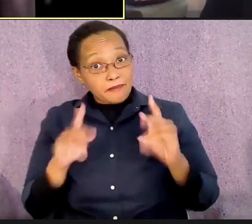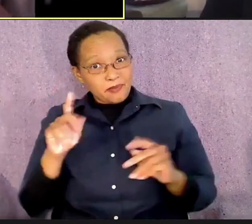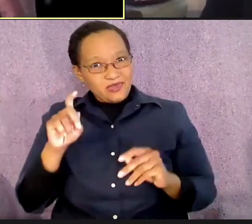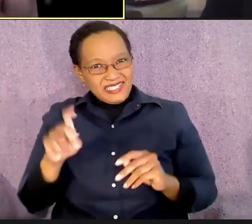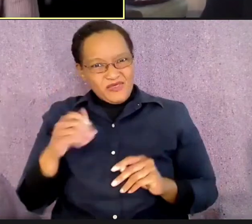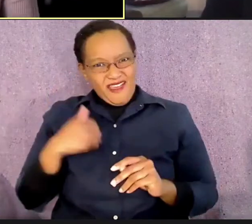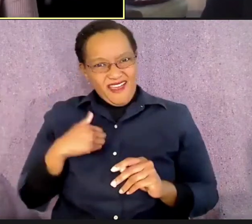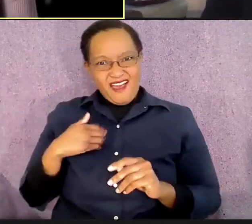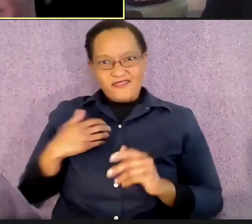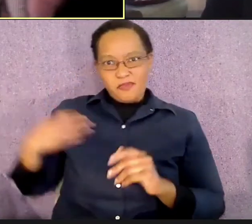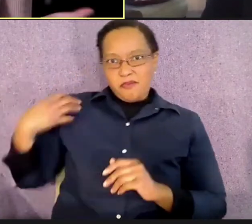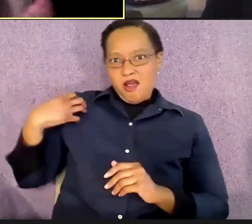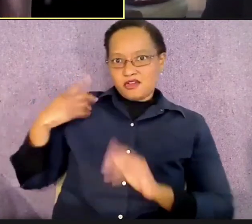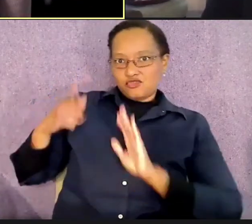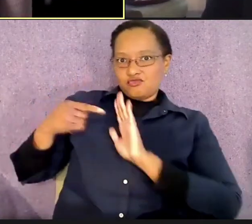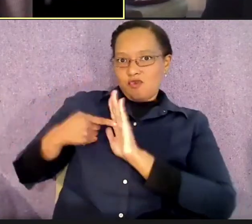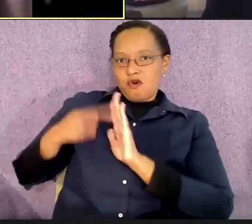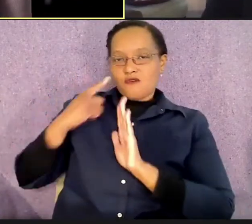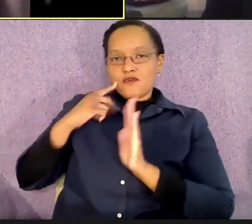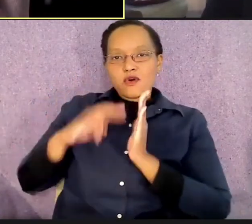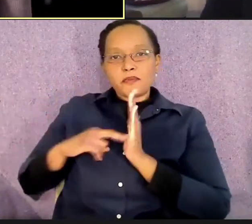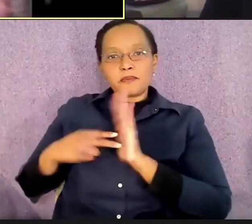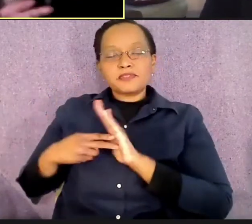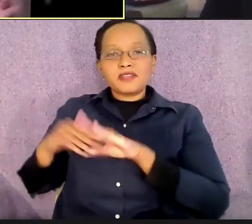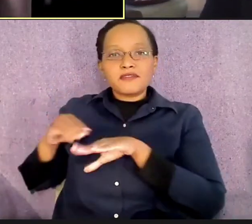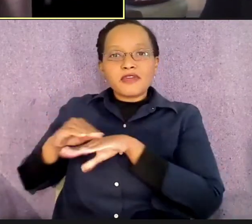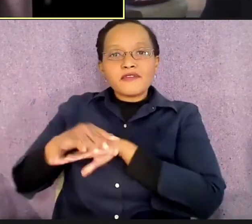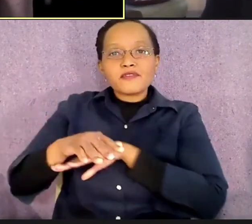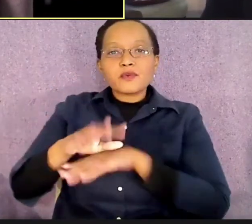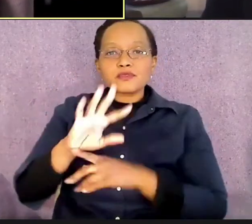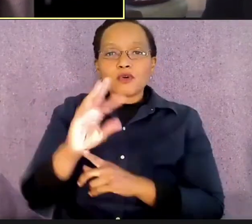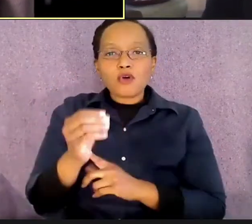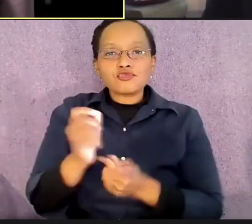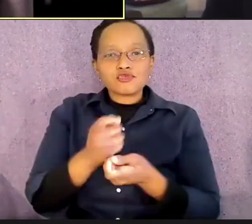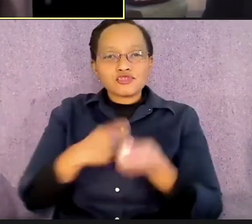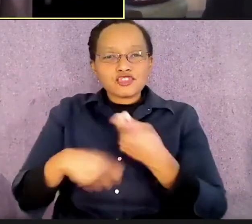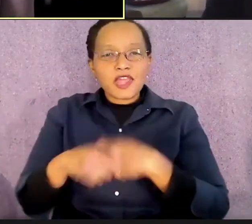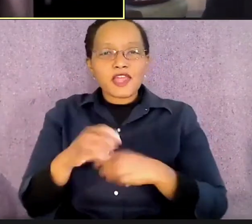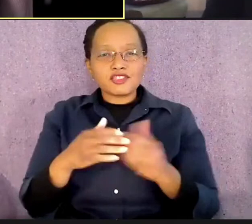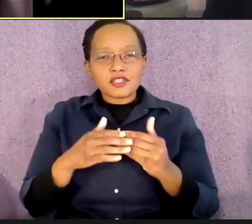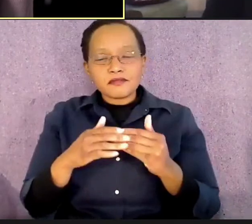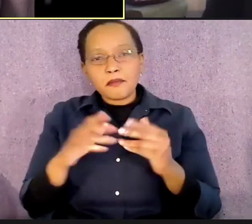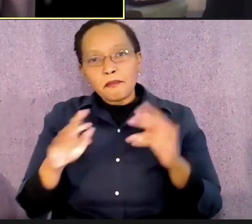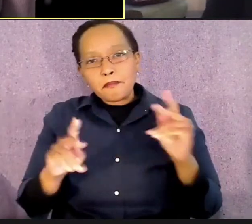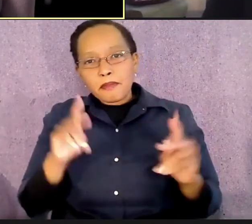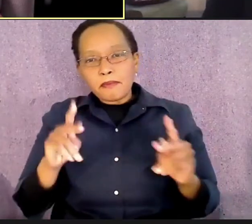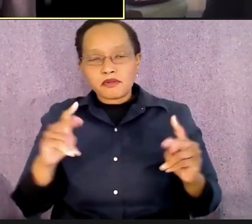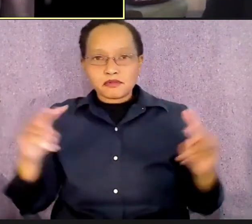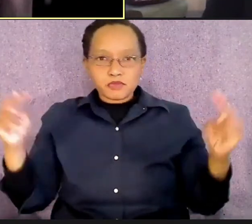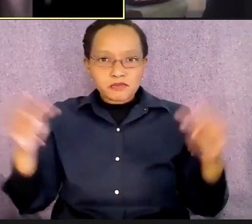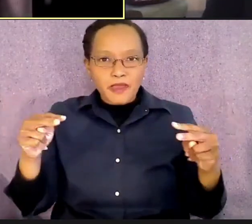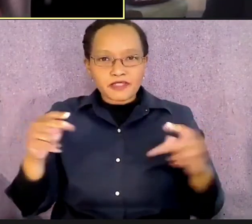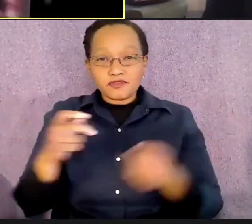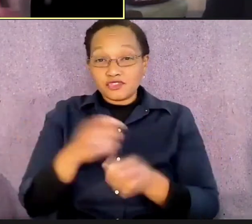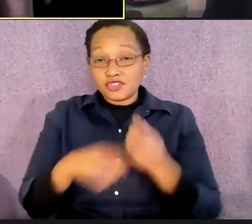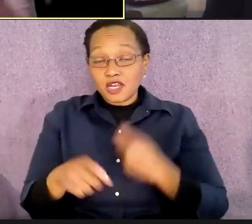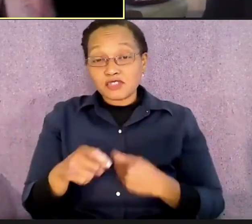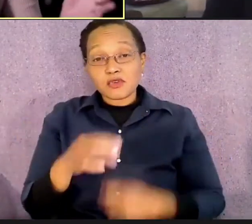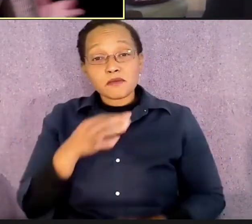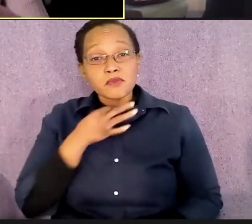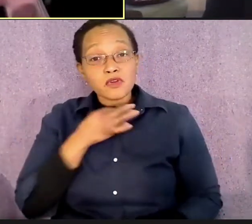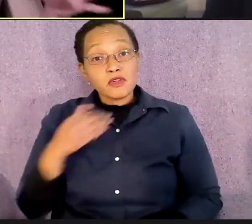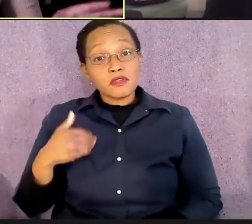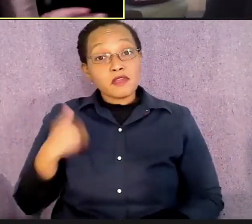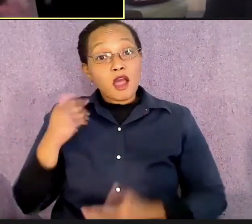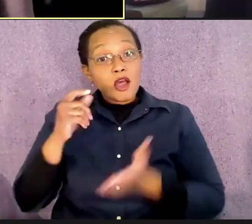for us to change the culture or have like, be able to change the landscape. So yeah, in what ways can, I guess, young journalists